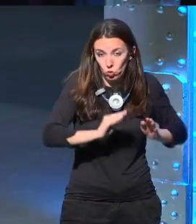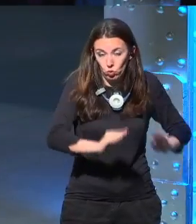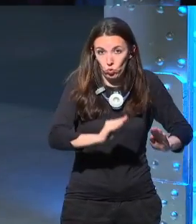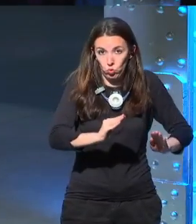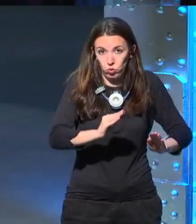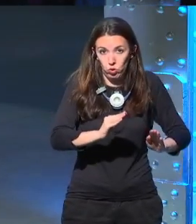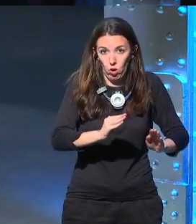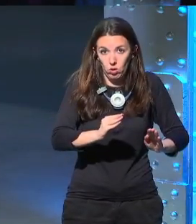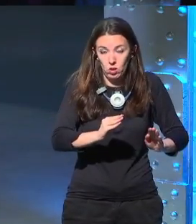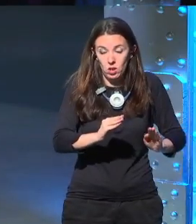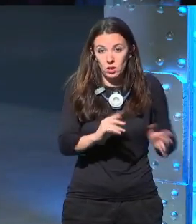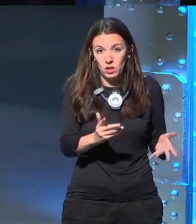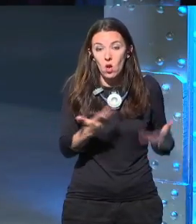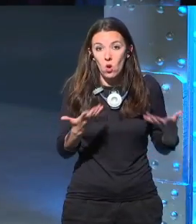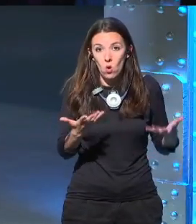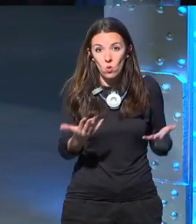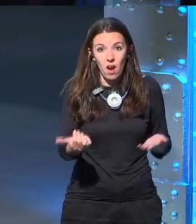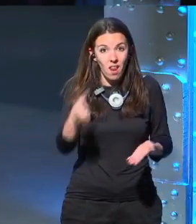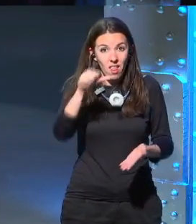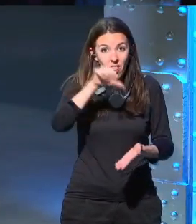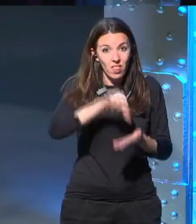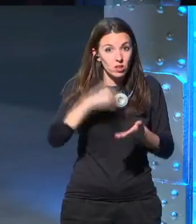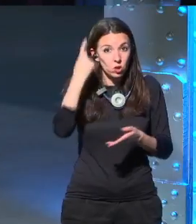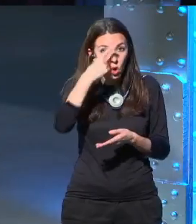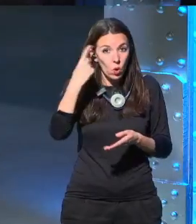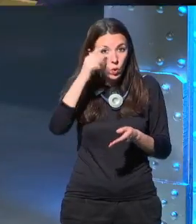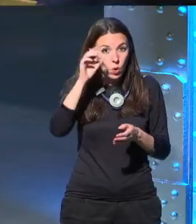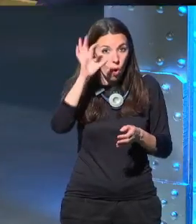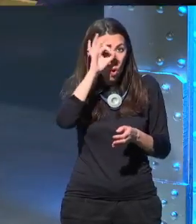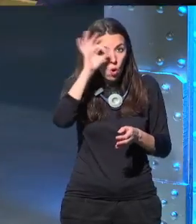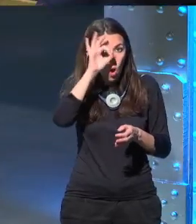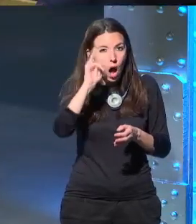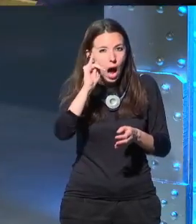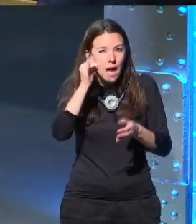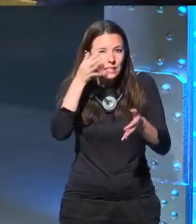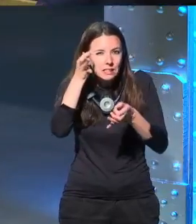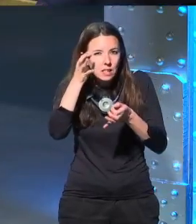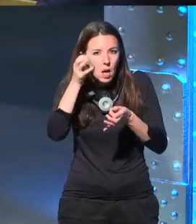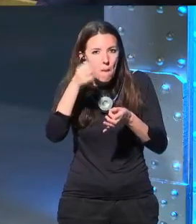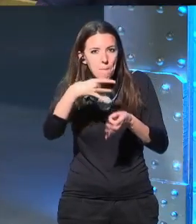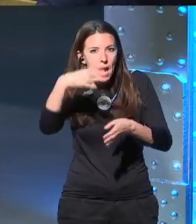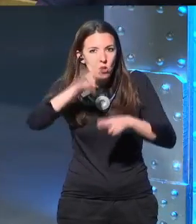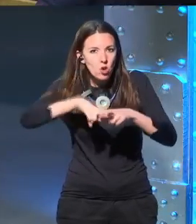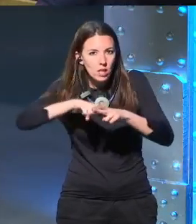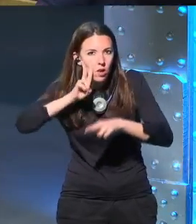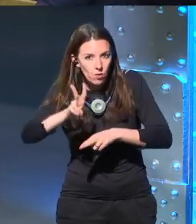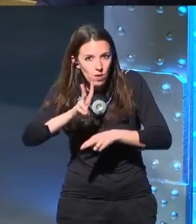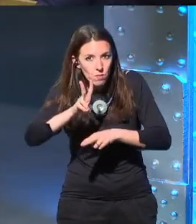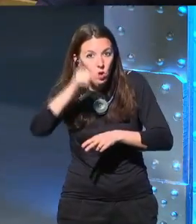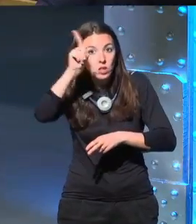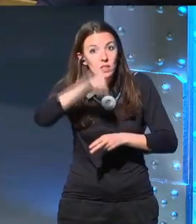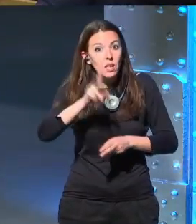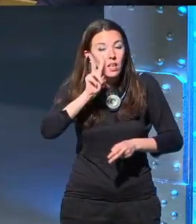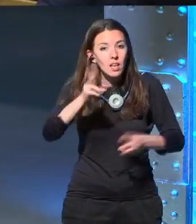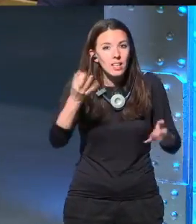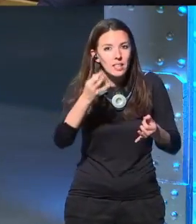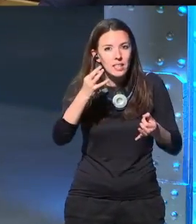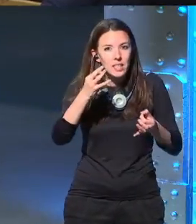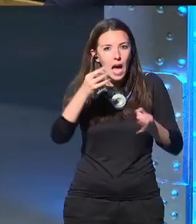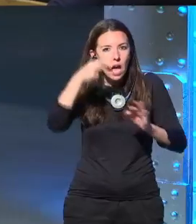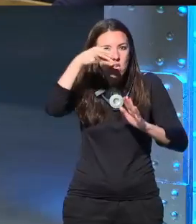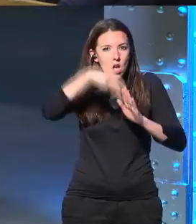at the center of our retina we see black and white detail. On the edges of our retina we see shadows and color better. So